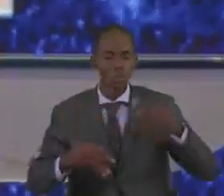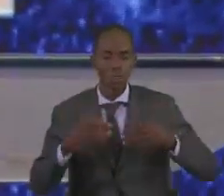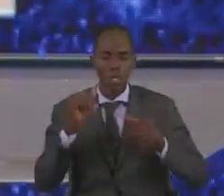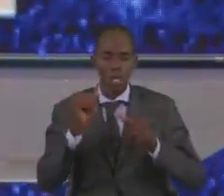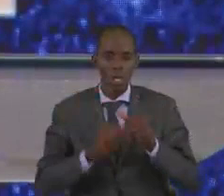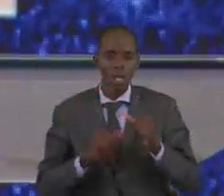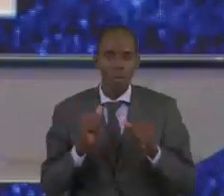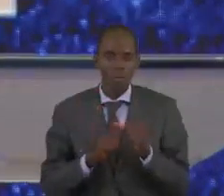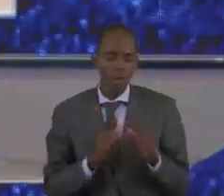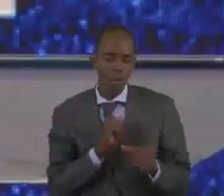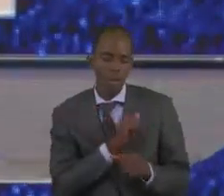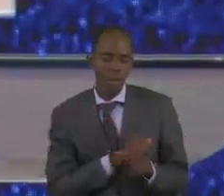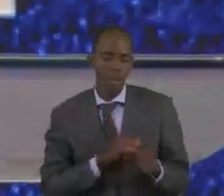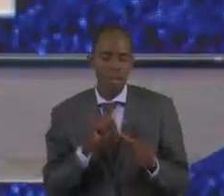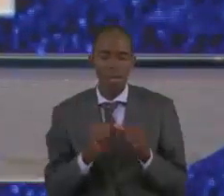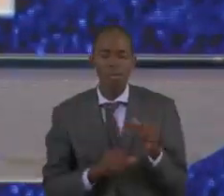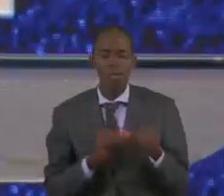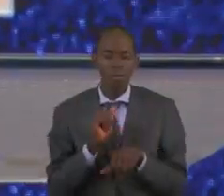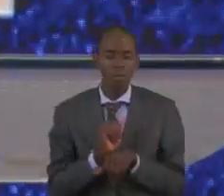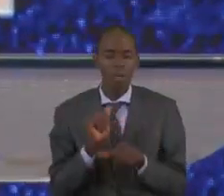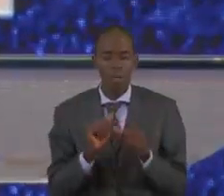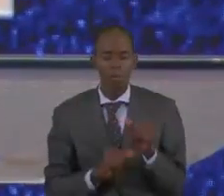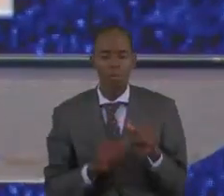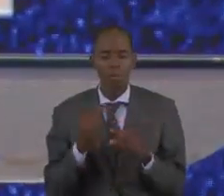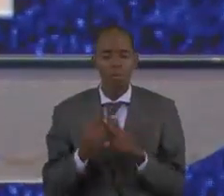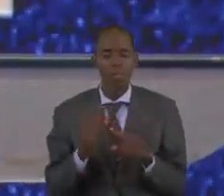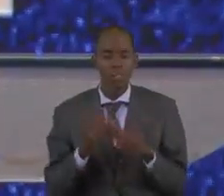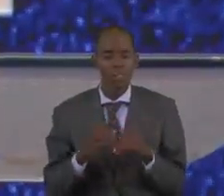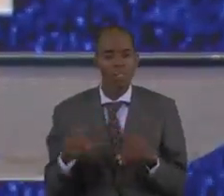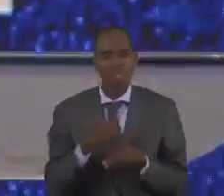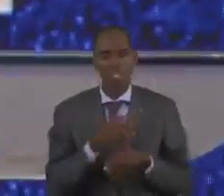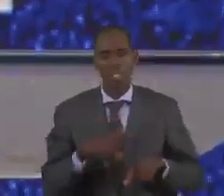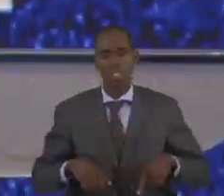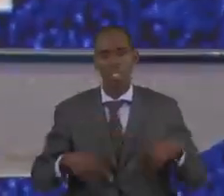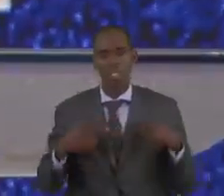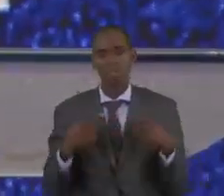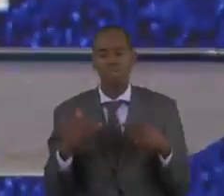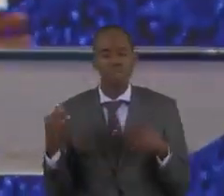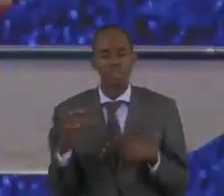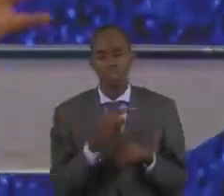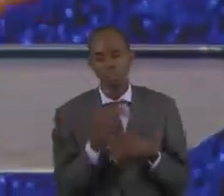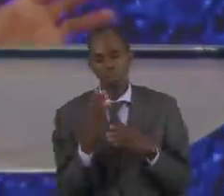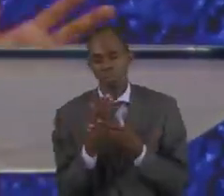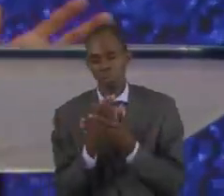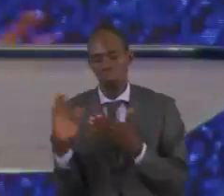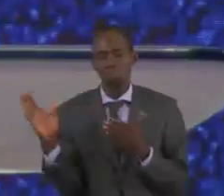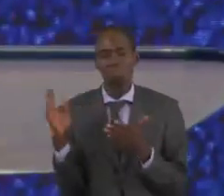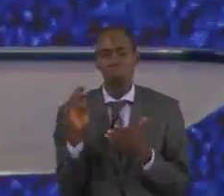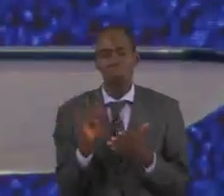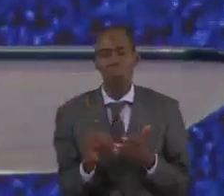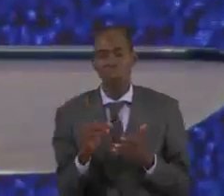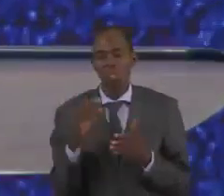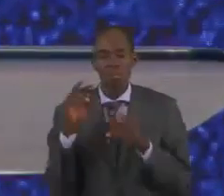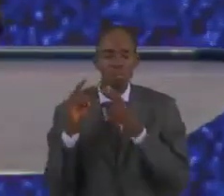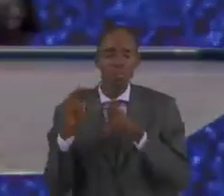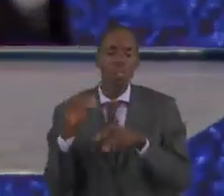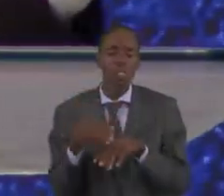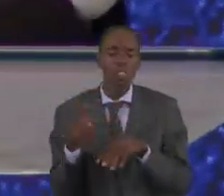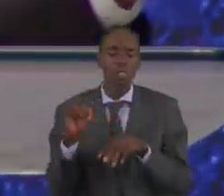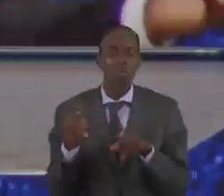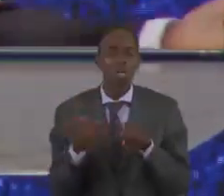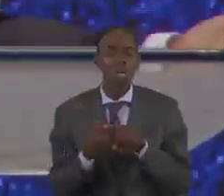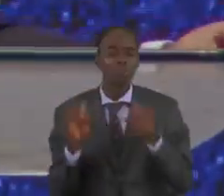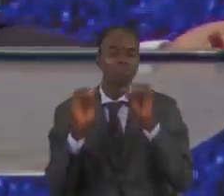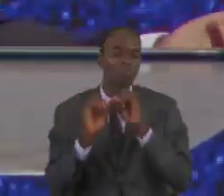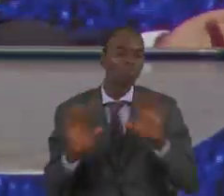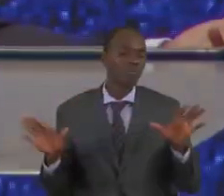act, every word, everything in their lives, they don't think of him. They reduce him to nothing, and they